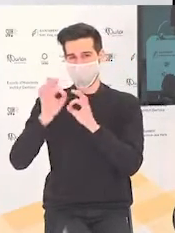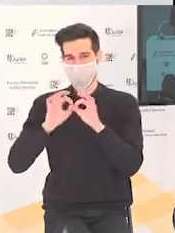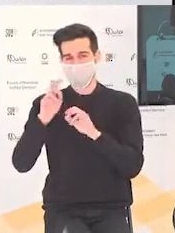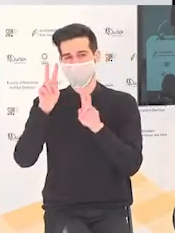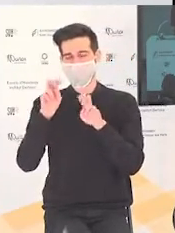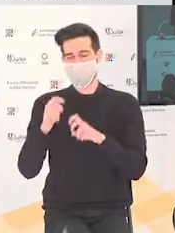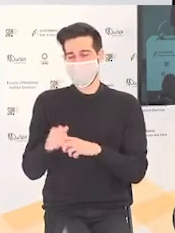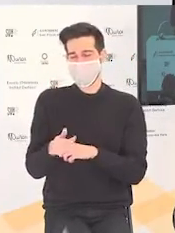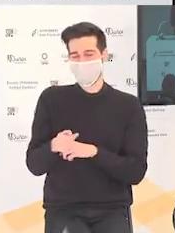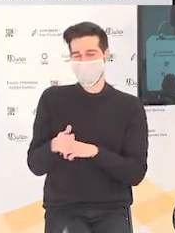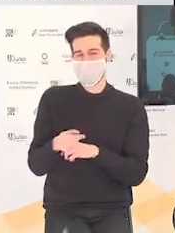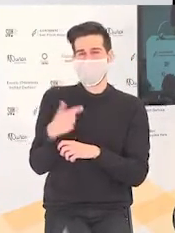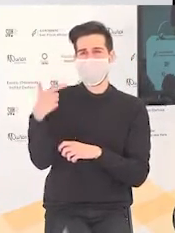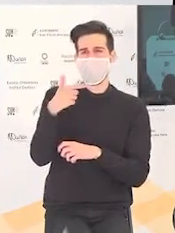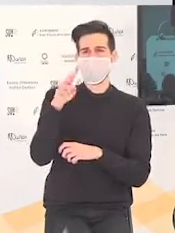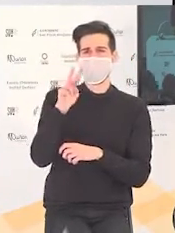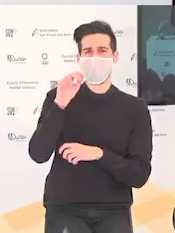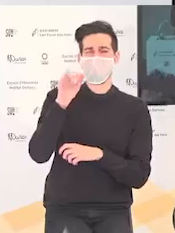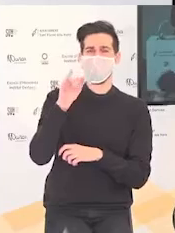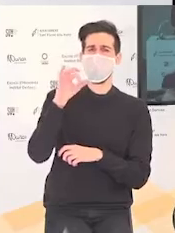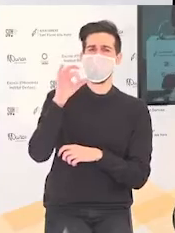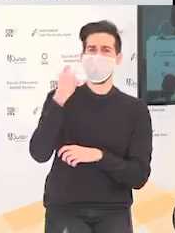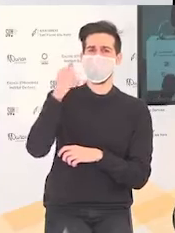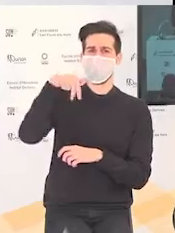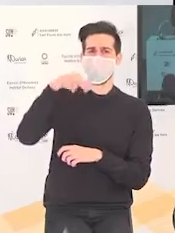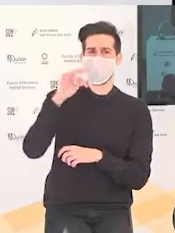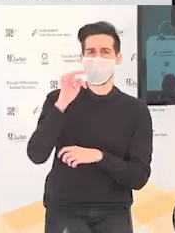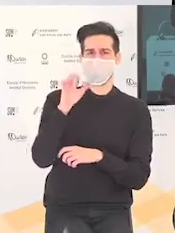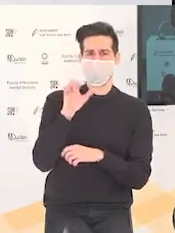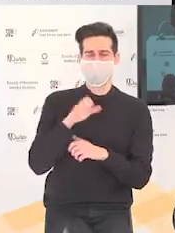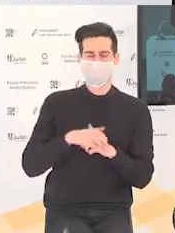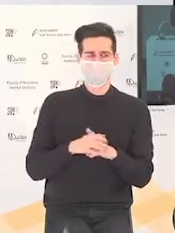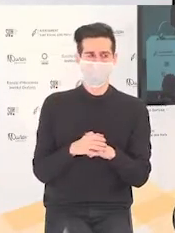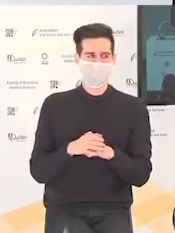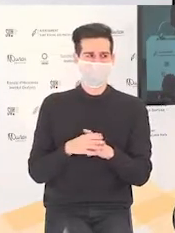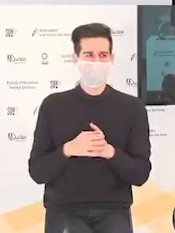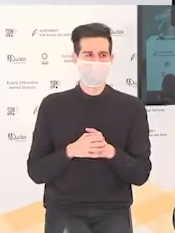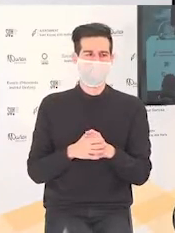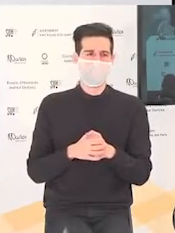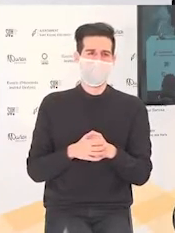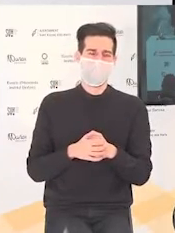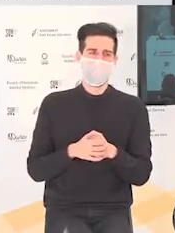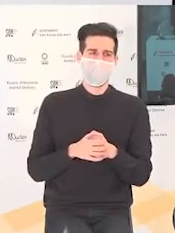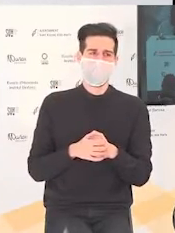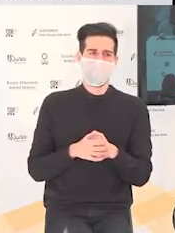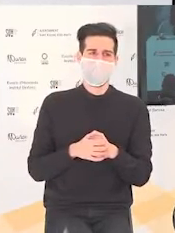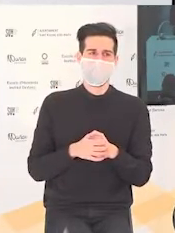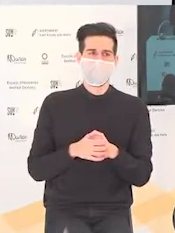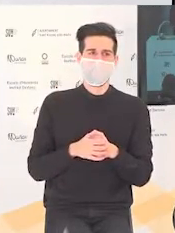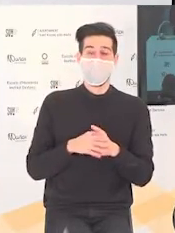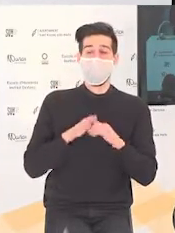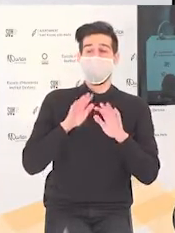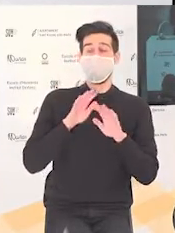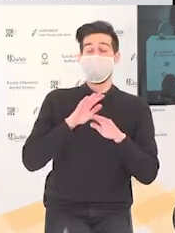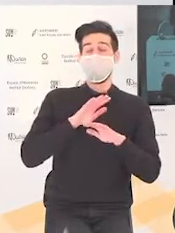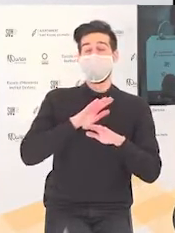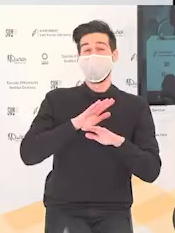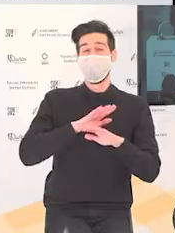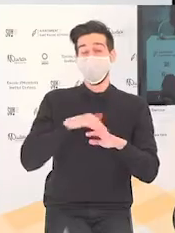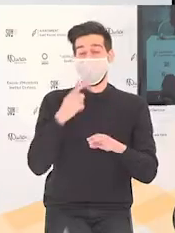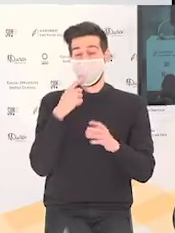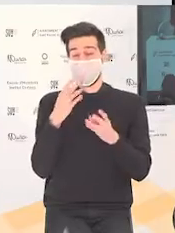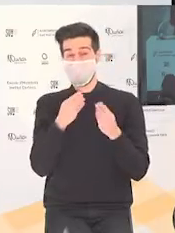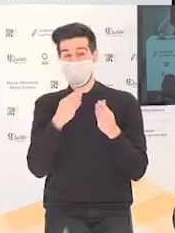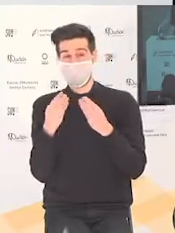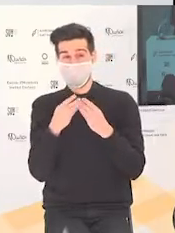hide the flavors, I'm going to add some extra ingredients so you can't taste the difference. Así que para disimular un poco el sabor, voy a